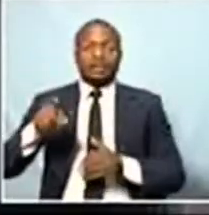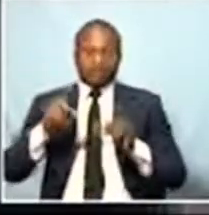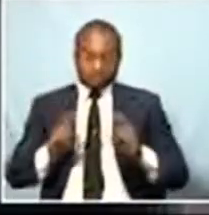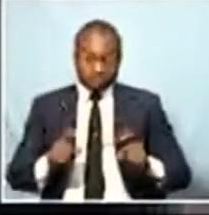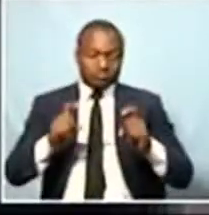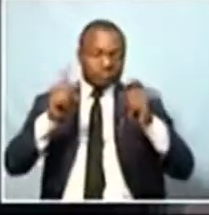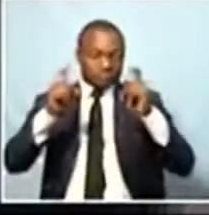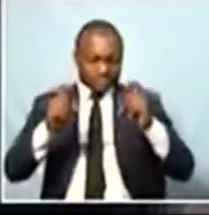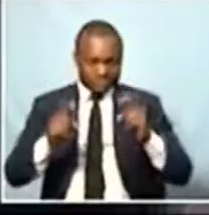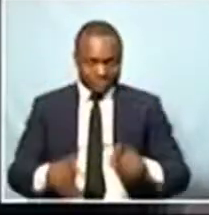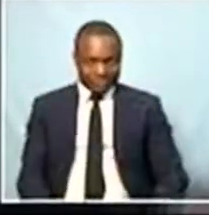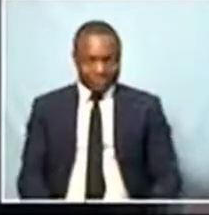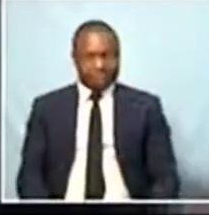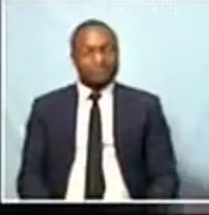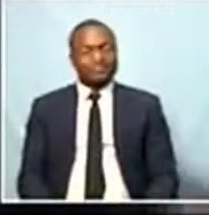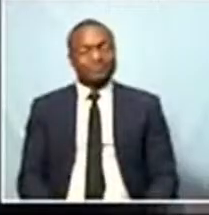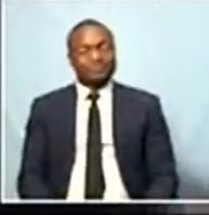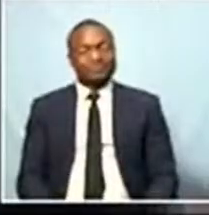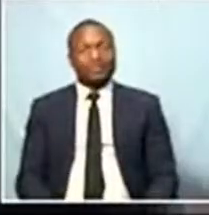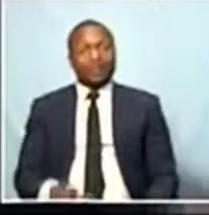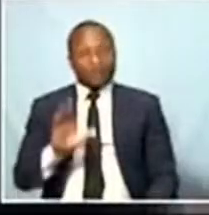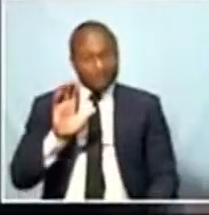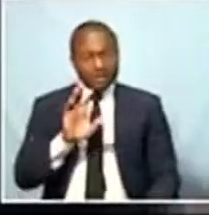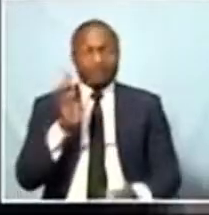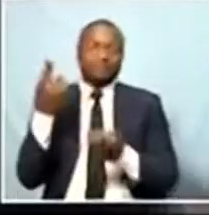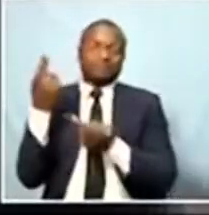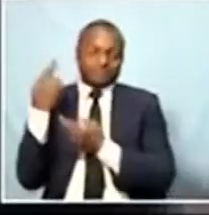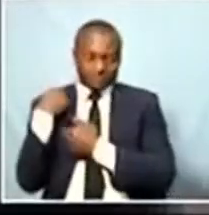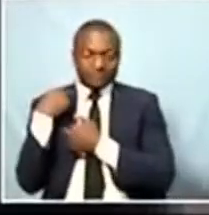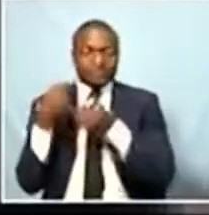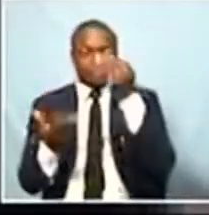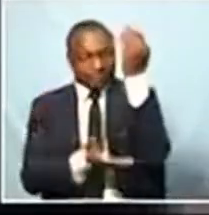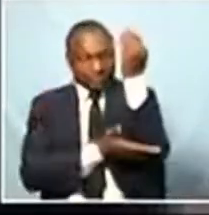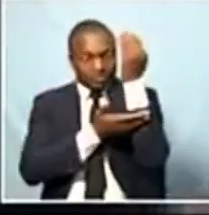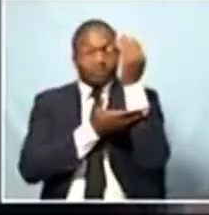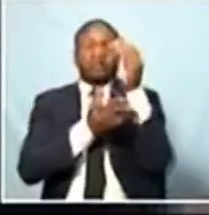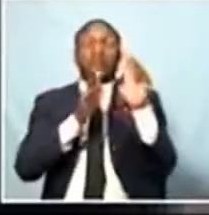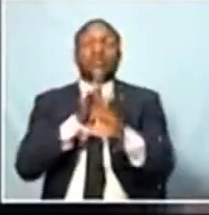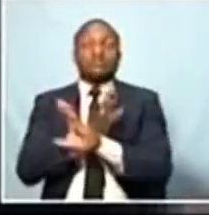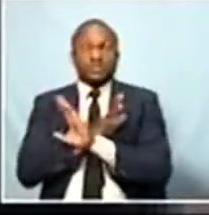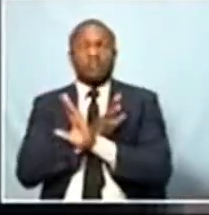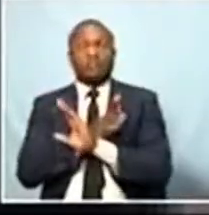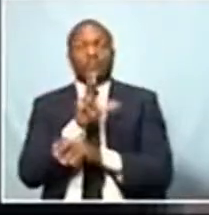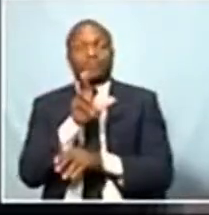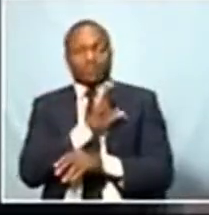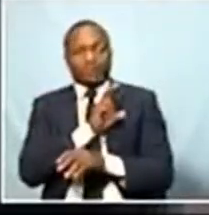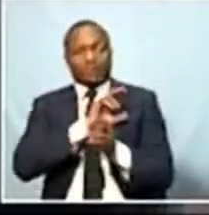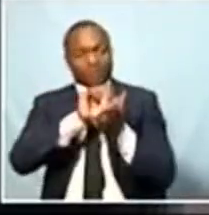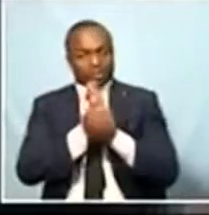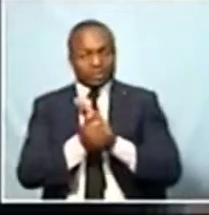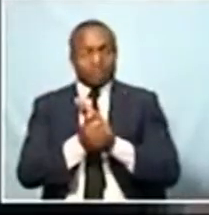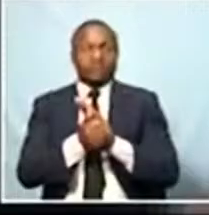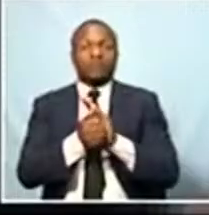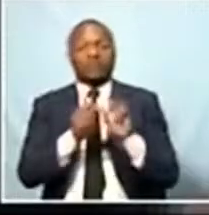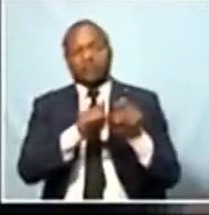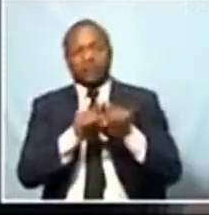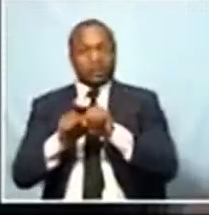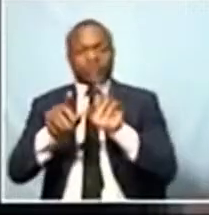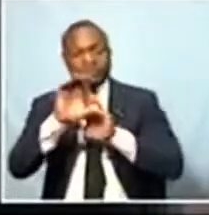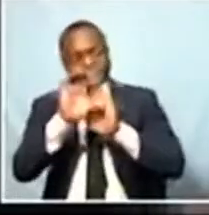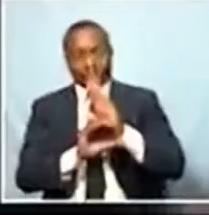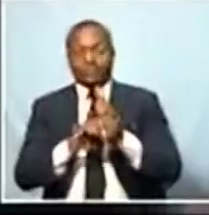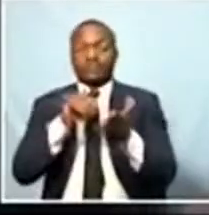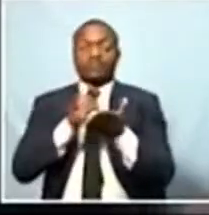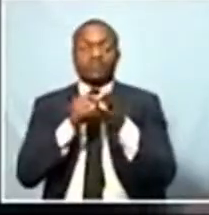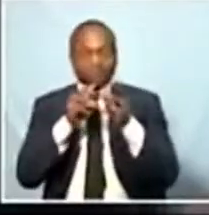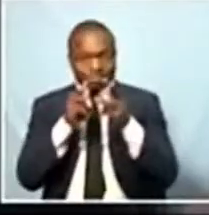promotions, especially that their mandate has been enhanced from the Zambia Police Service Act as well as the Constitution. And in this